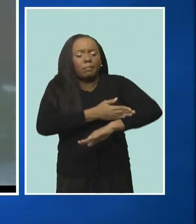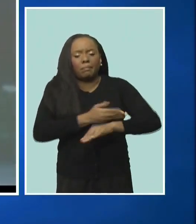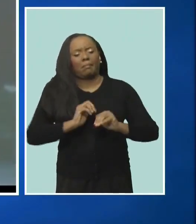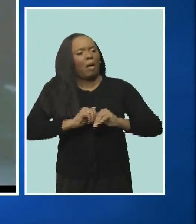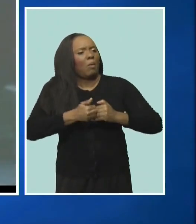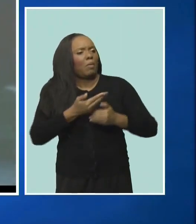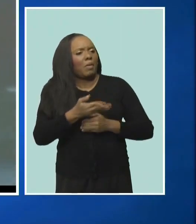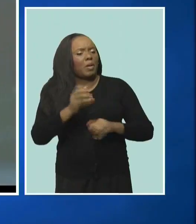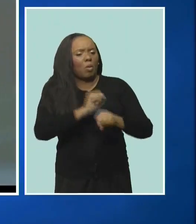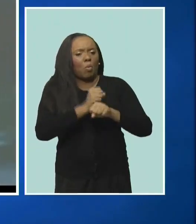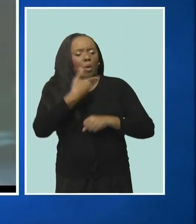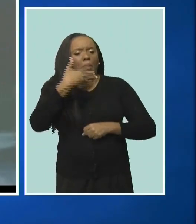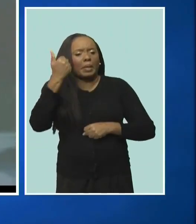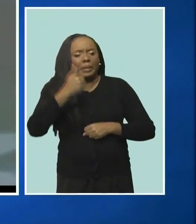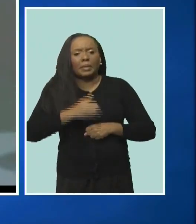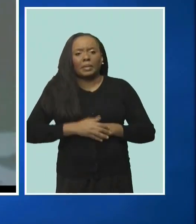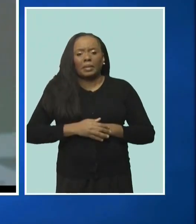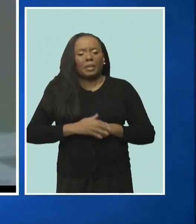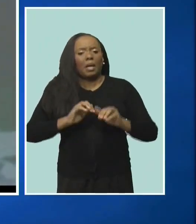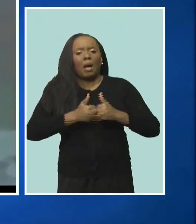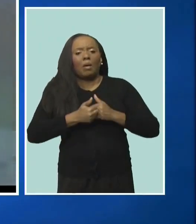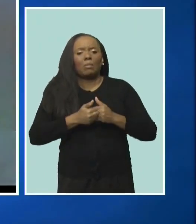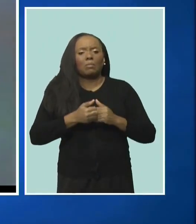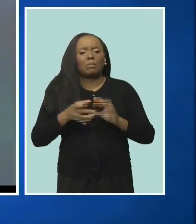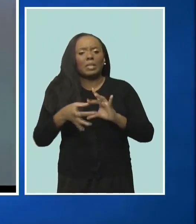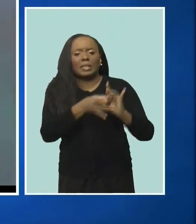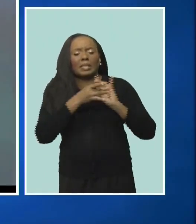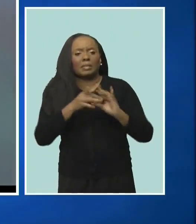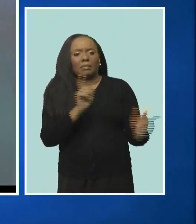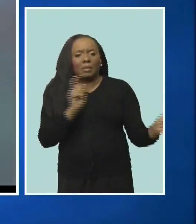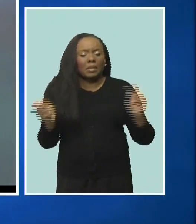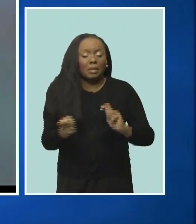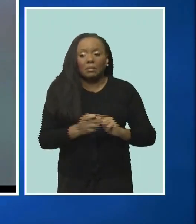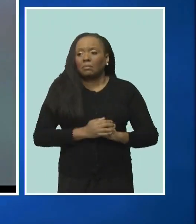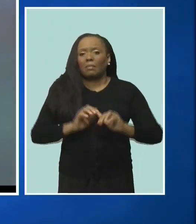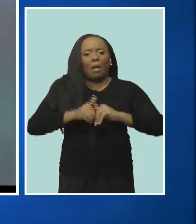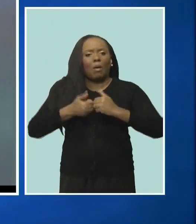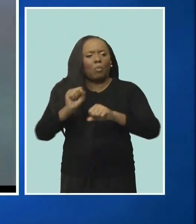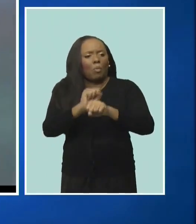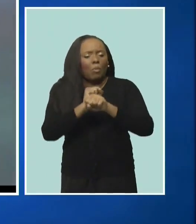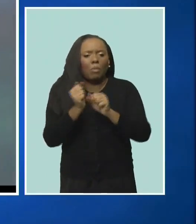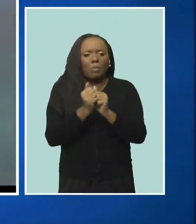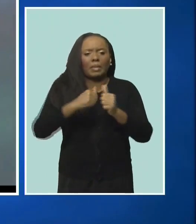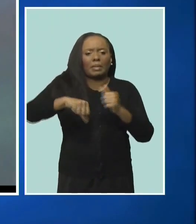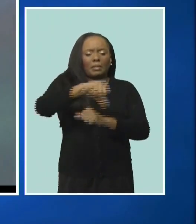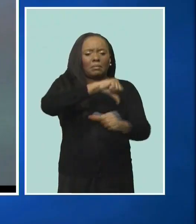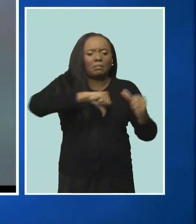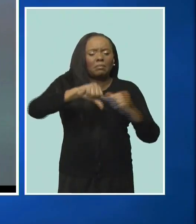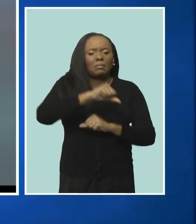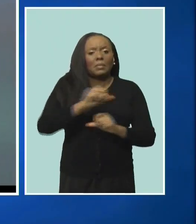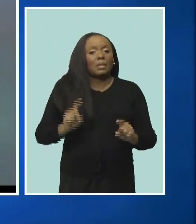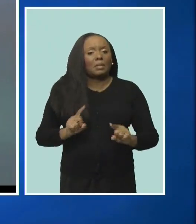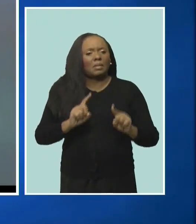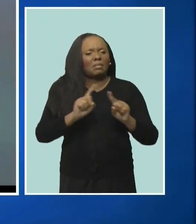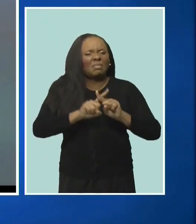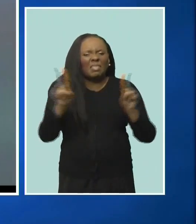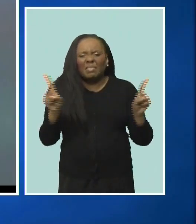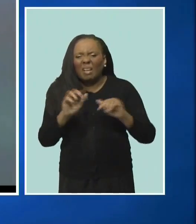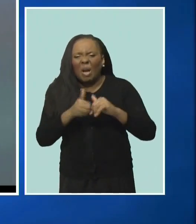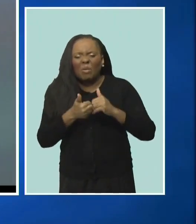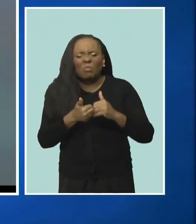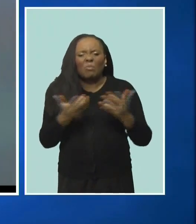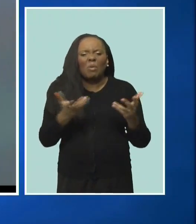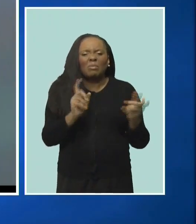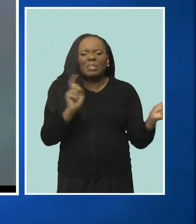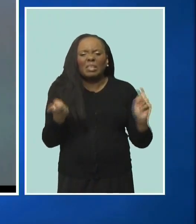we change people's relationships with each other? How do we work with each other differently? And therefore, for us